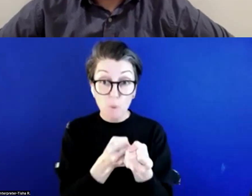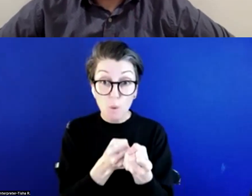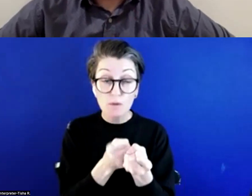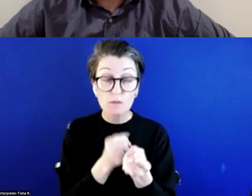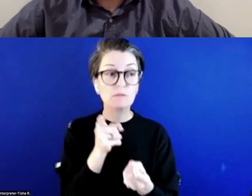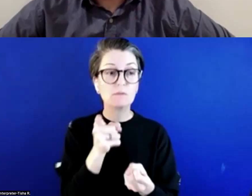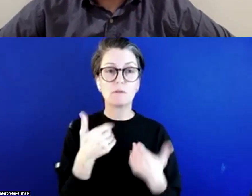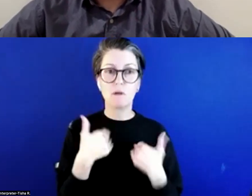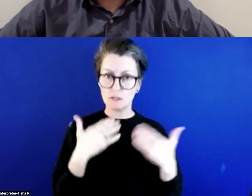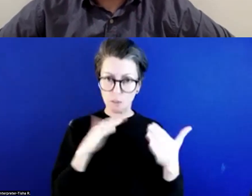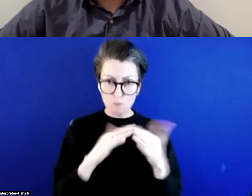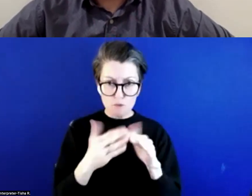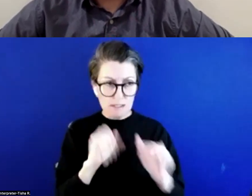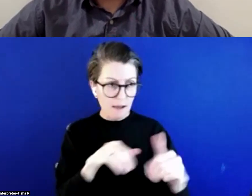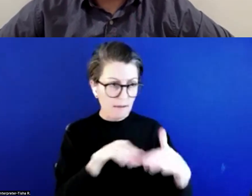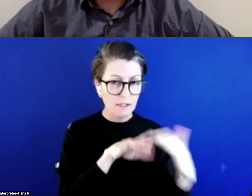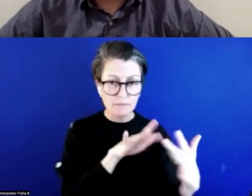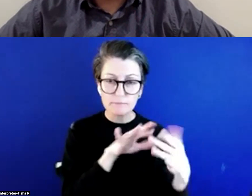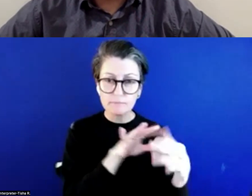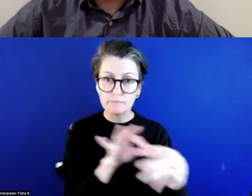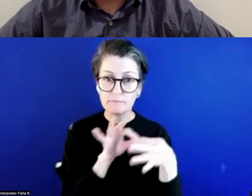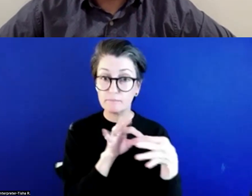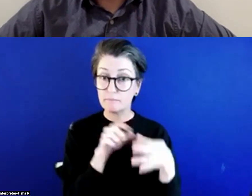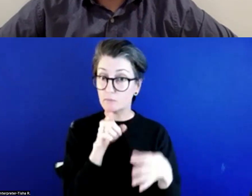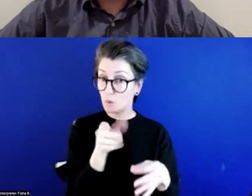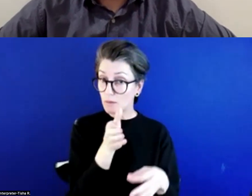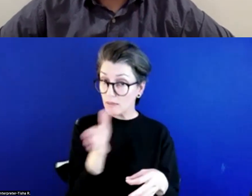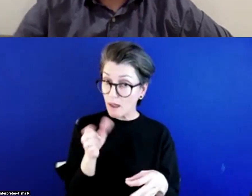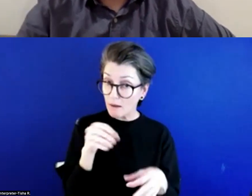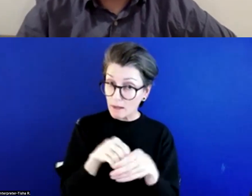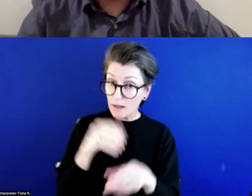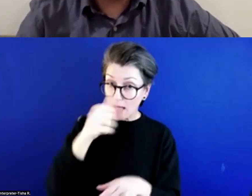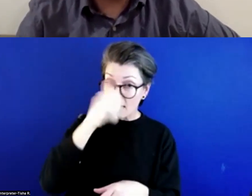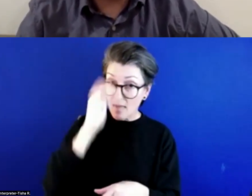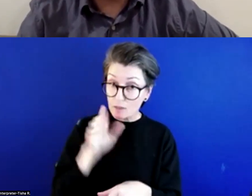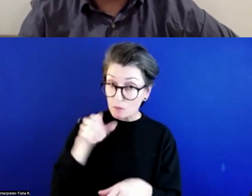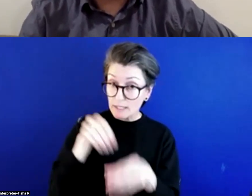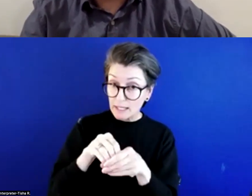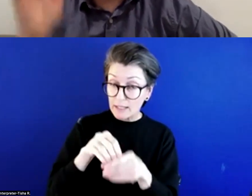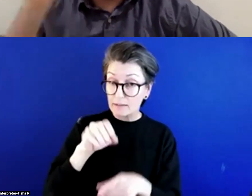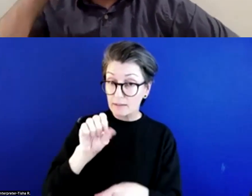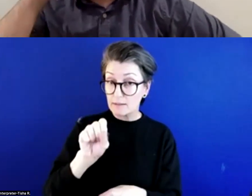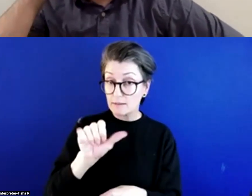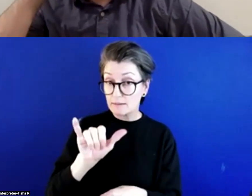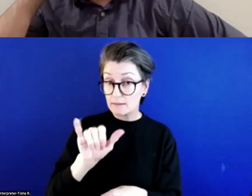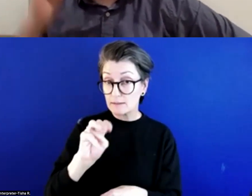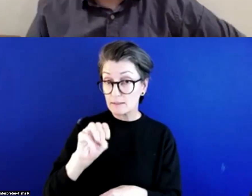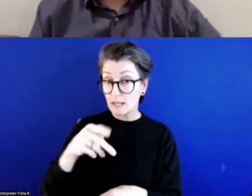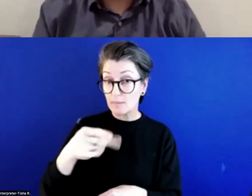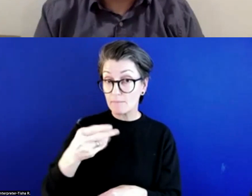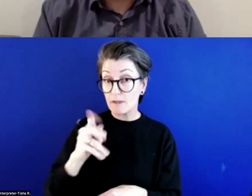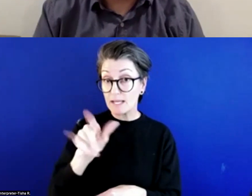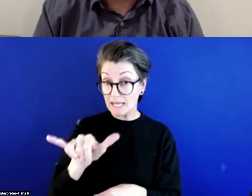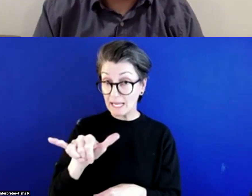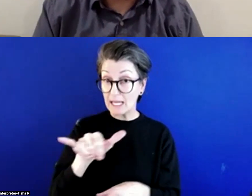to. And I think, Kyle, you're in a symphony there in Anchorage. Is that correct? So it seems like maybe you've gone from a similar community inside